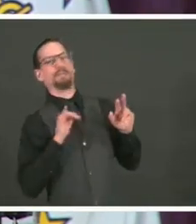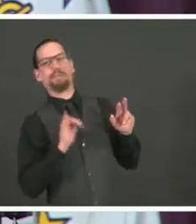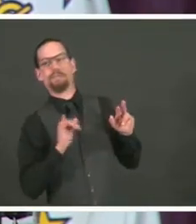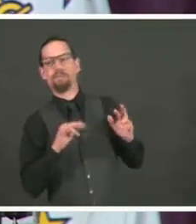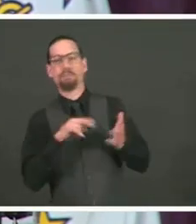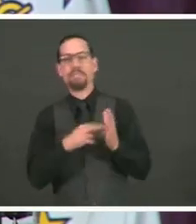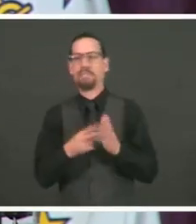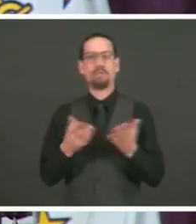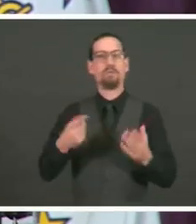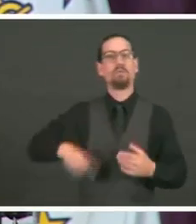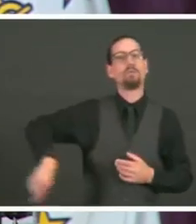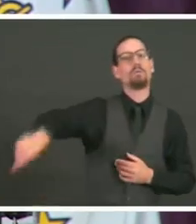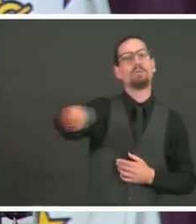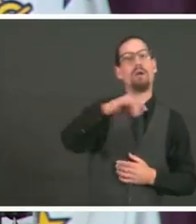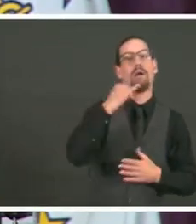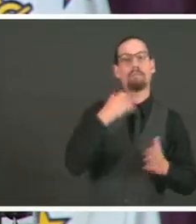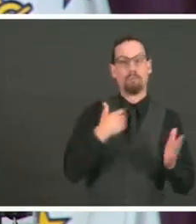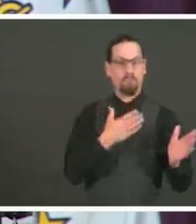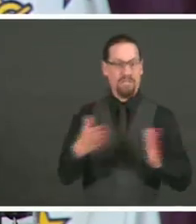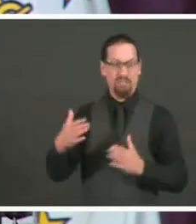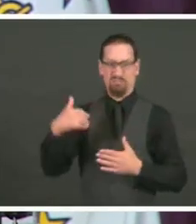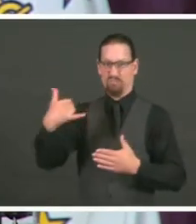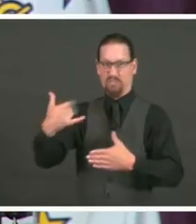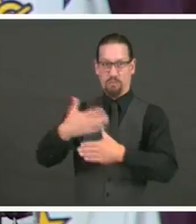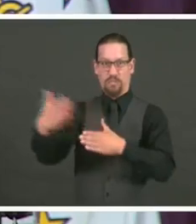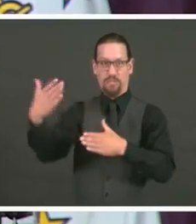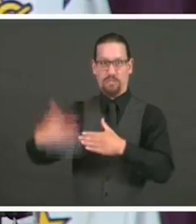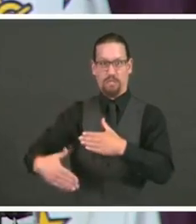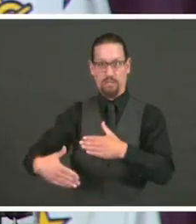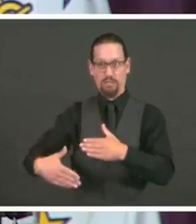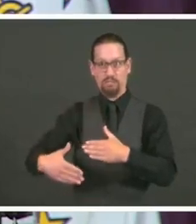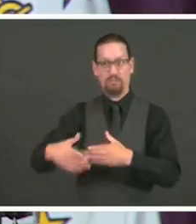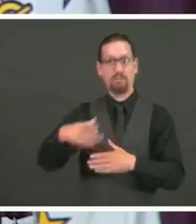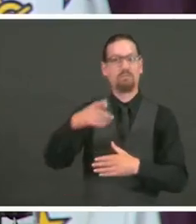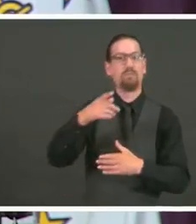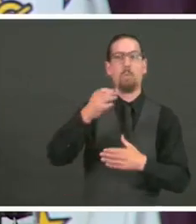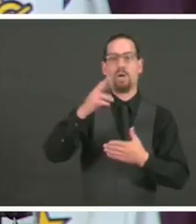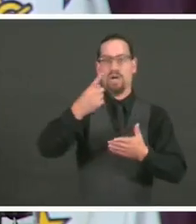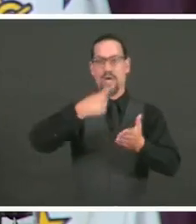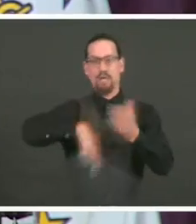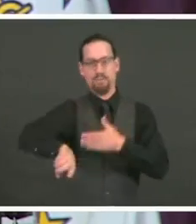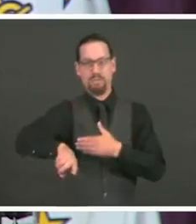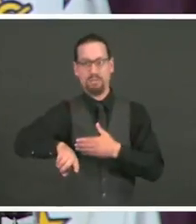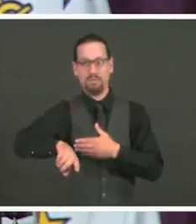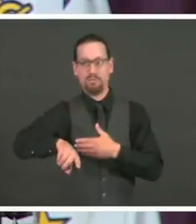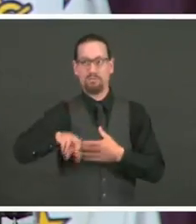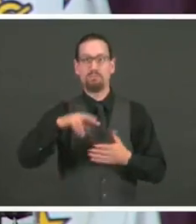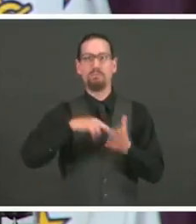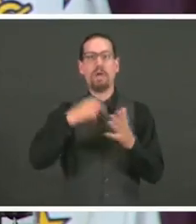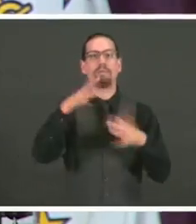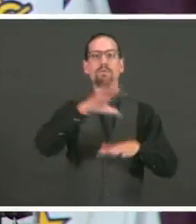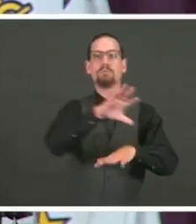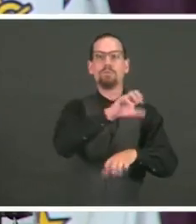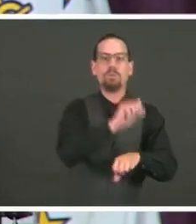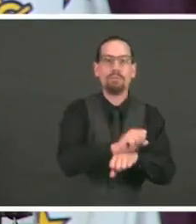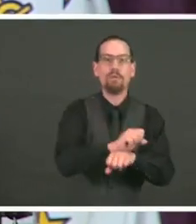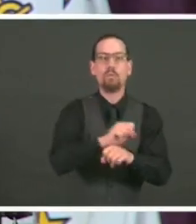Governor, I've already rented a house in the Cape for next week. I've already spent a lot of money for a hotel in